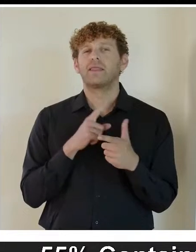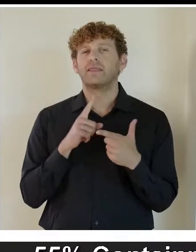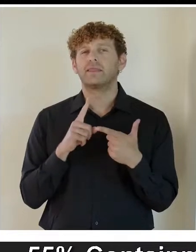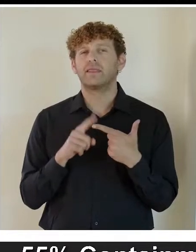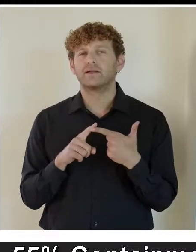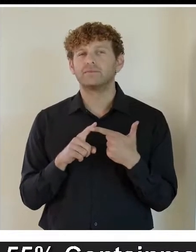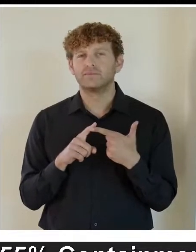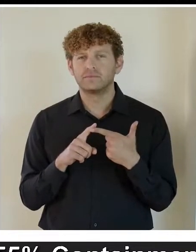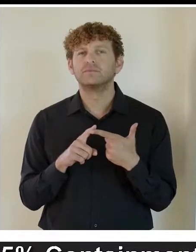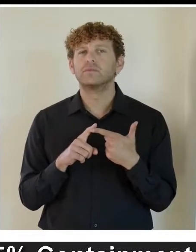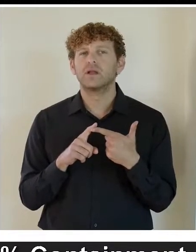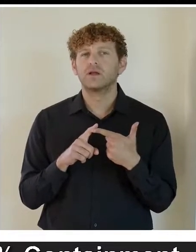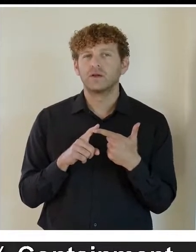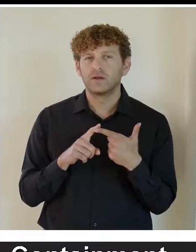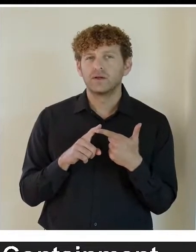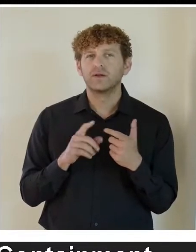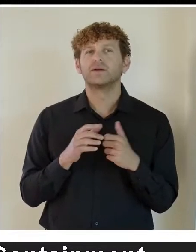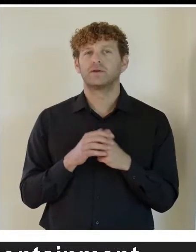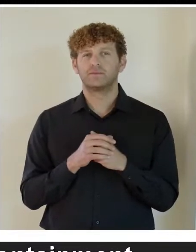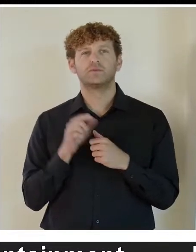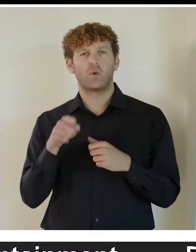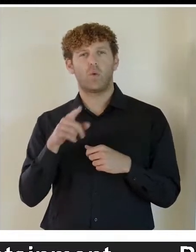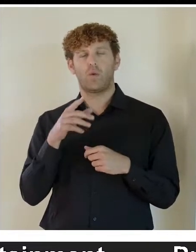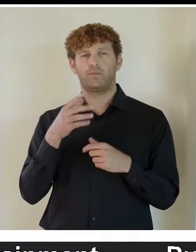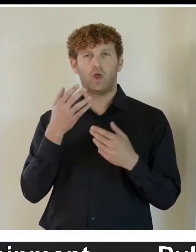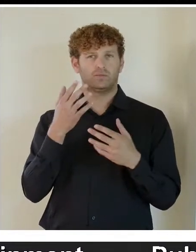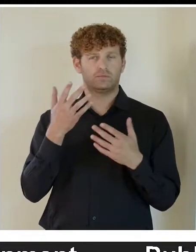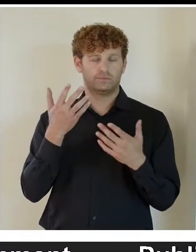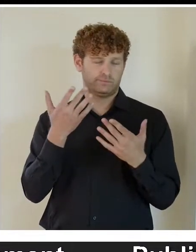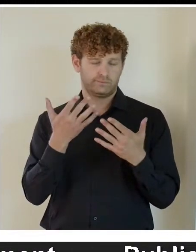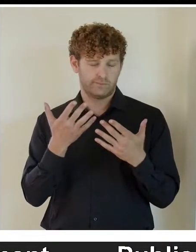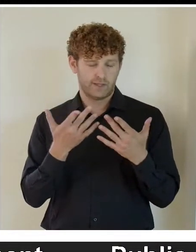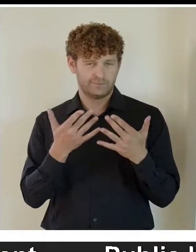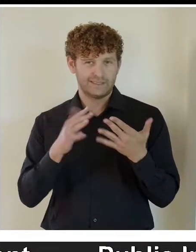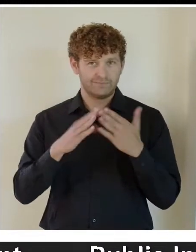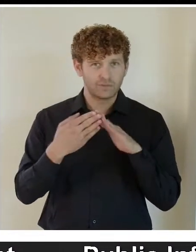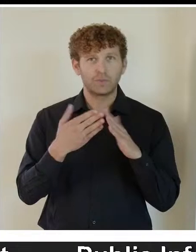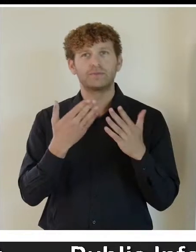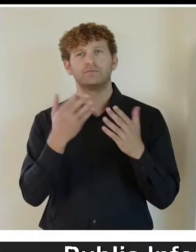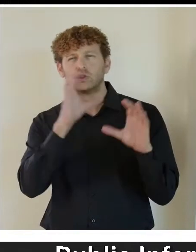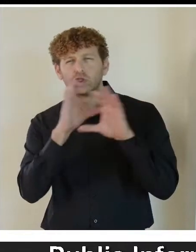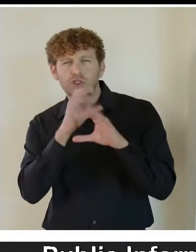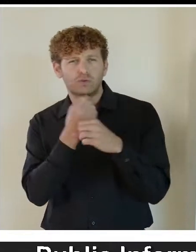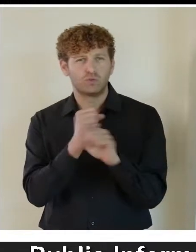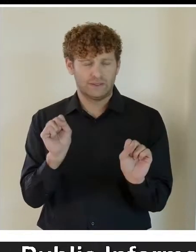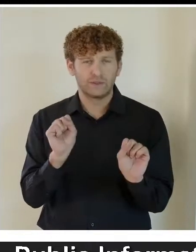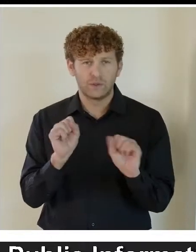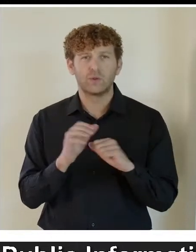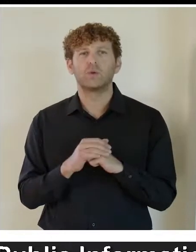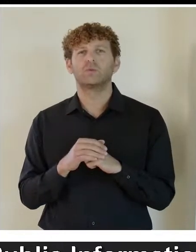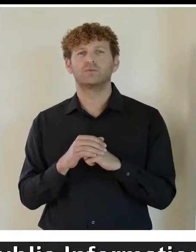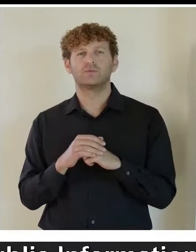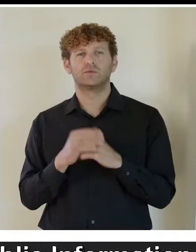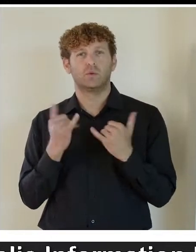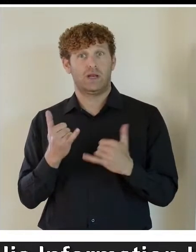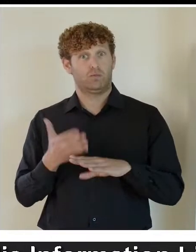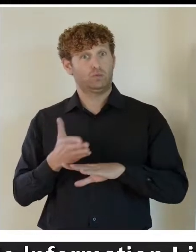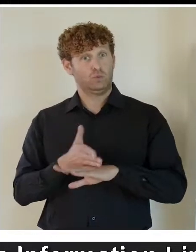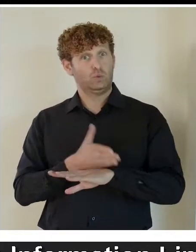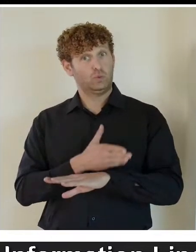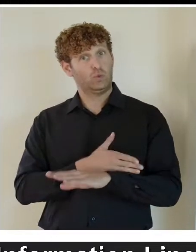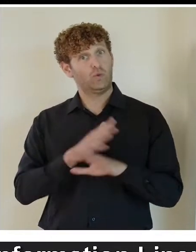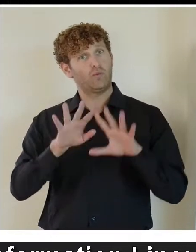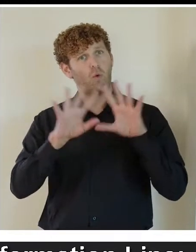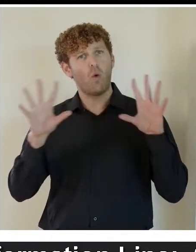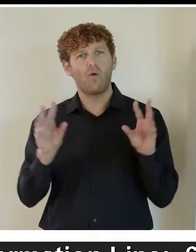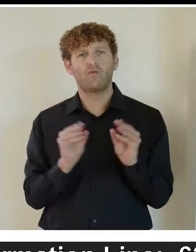component. Crews continue to grow direct and improve our hand line that's all around this fire. The total fire perimeter around this